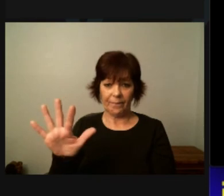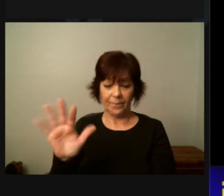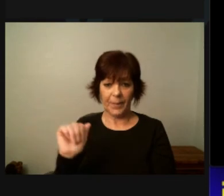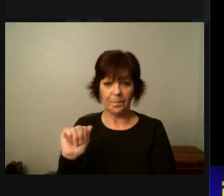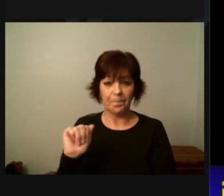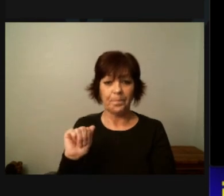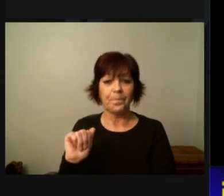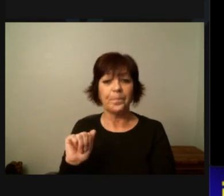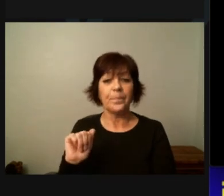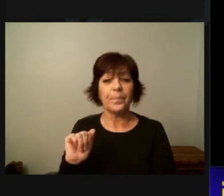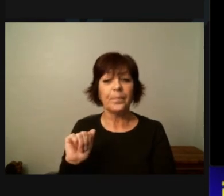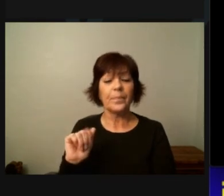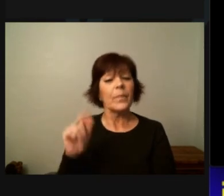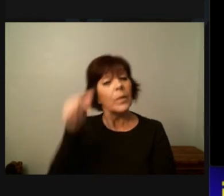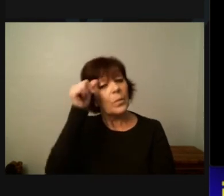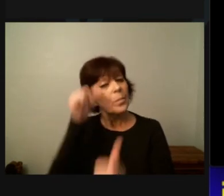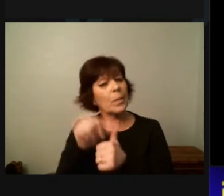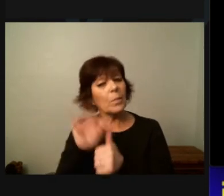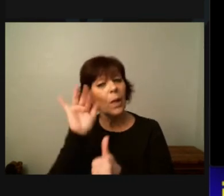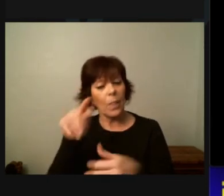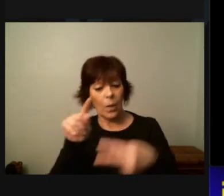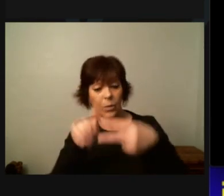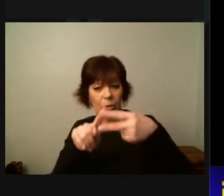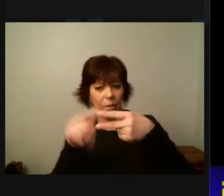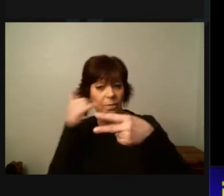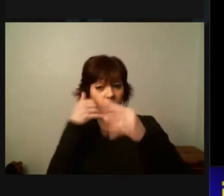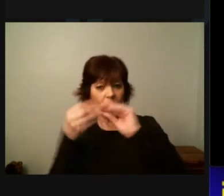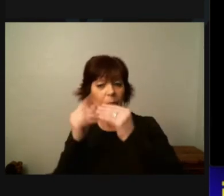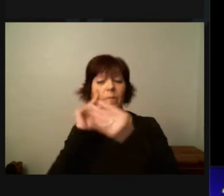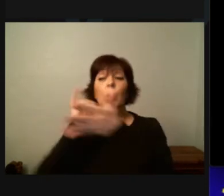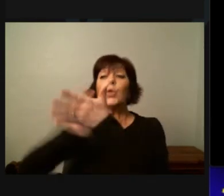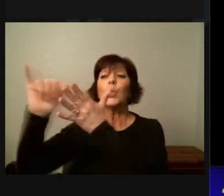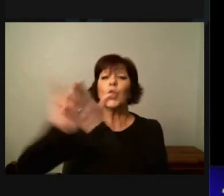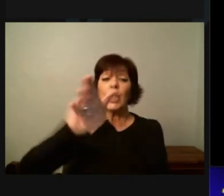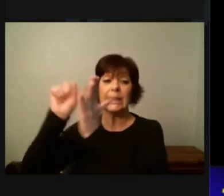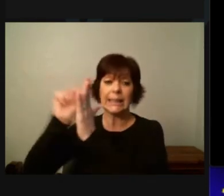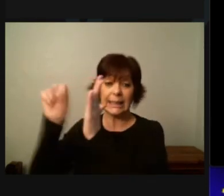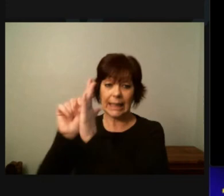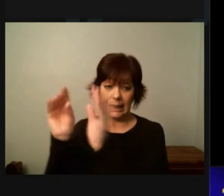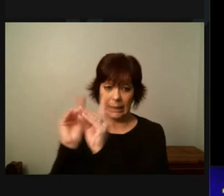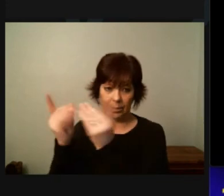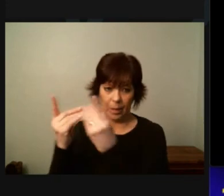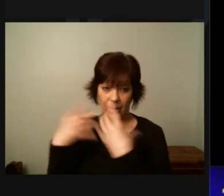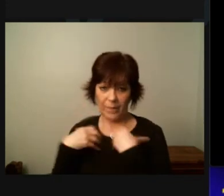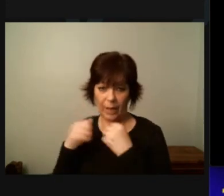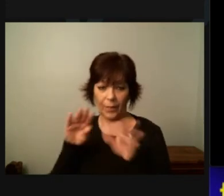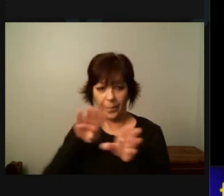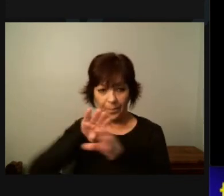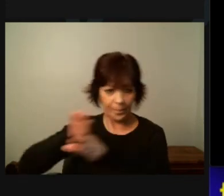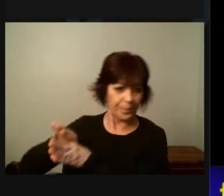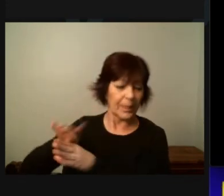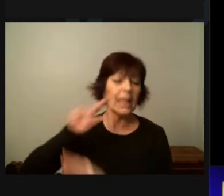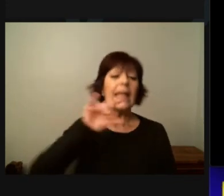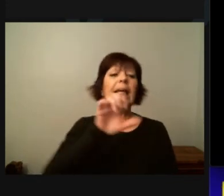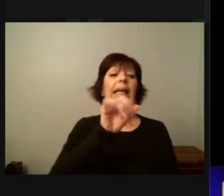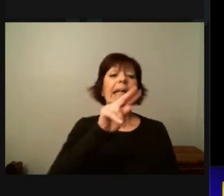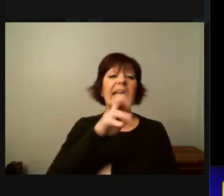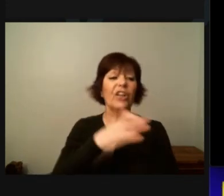1-888-364-3065. Keep in mind, those two numbers are for the New York State Department of Health. For Erie County Department of